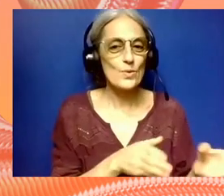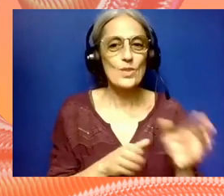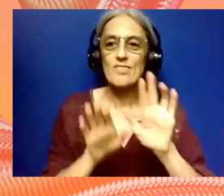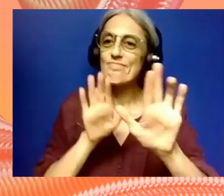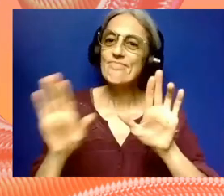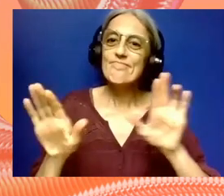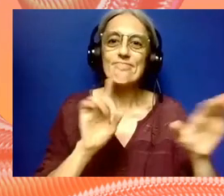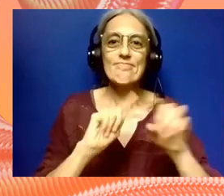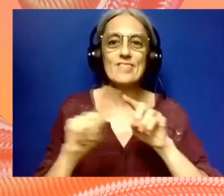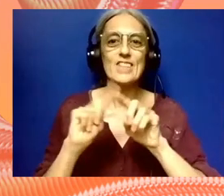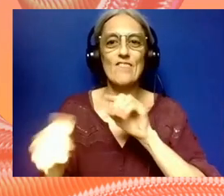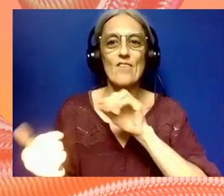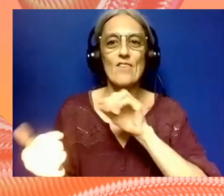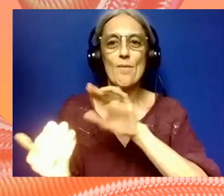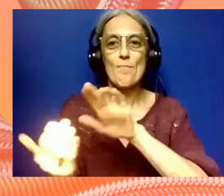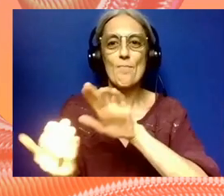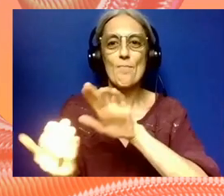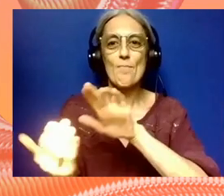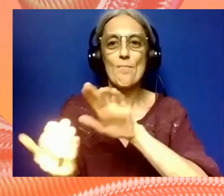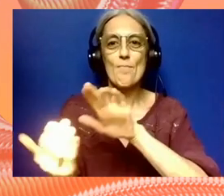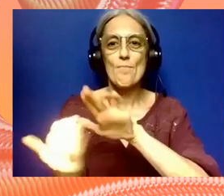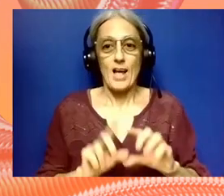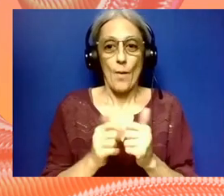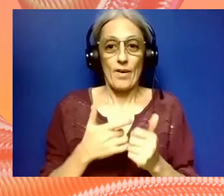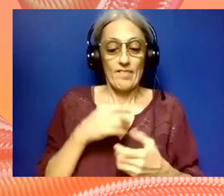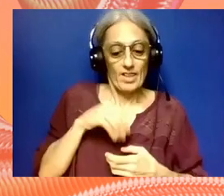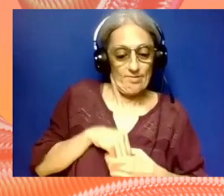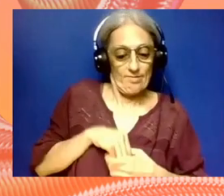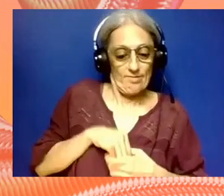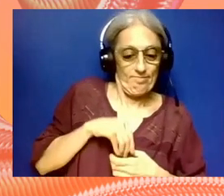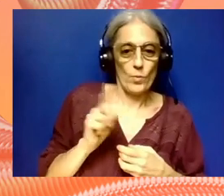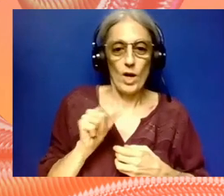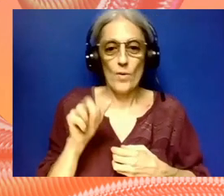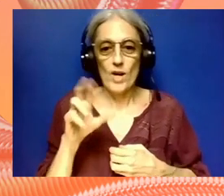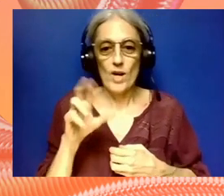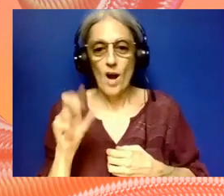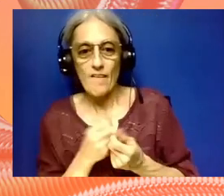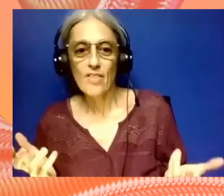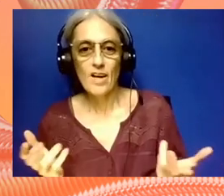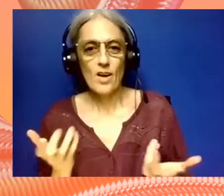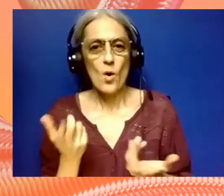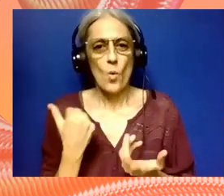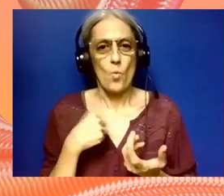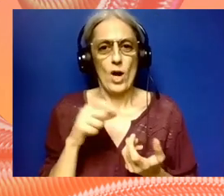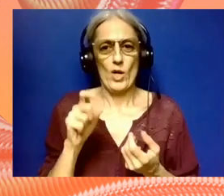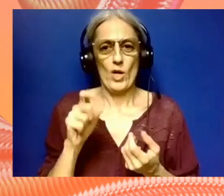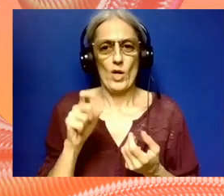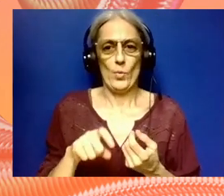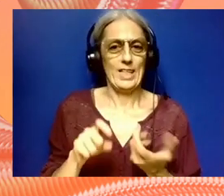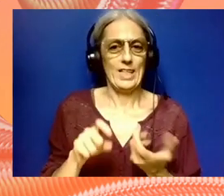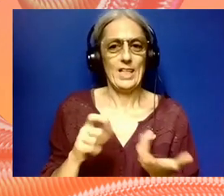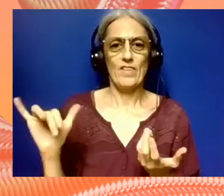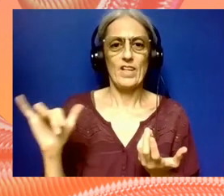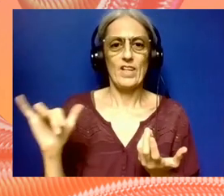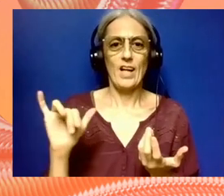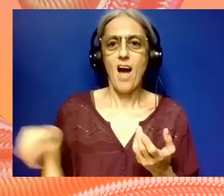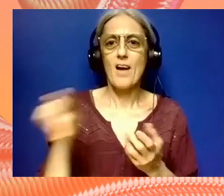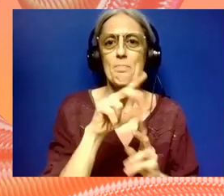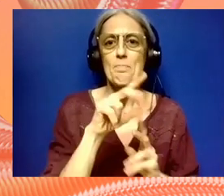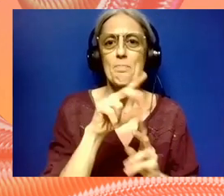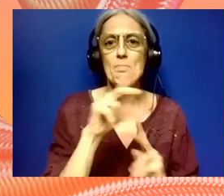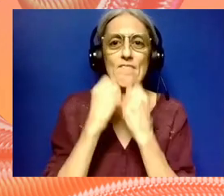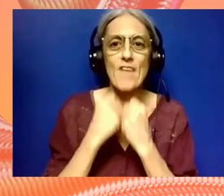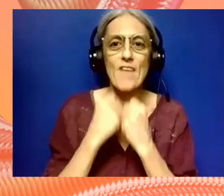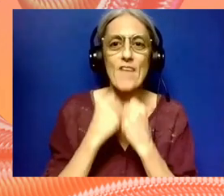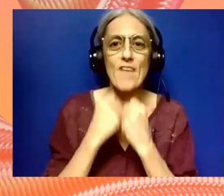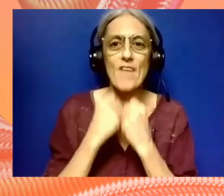are with everything and what we need to feel like we're valued, uh-huh, and we're